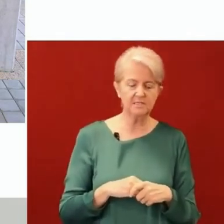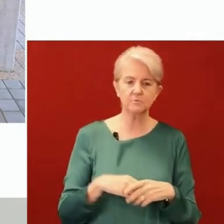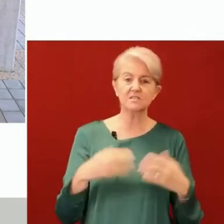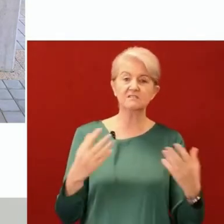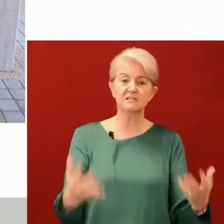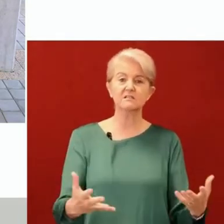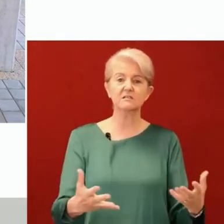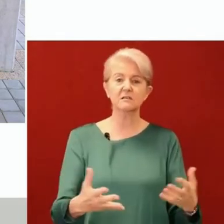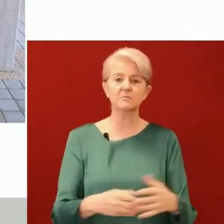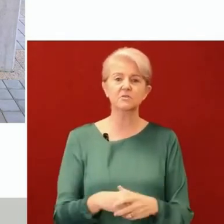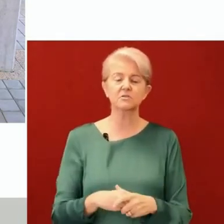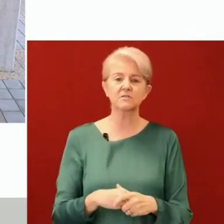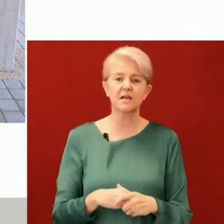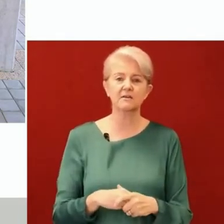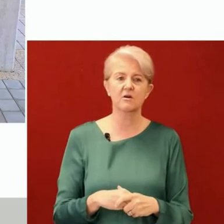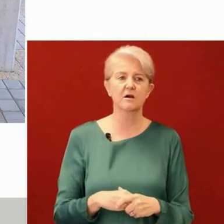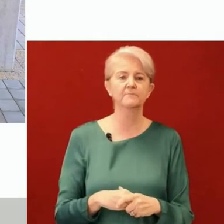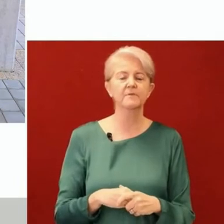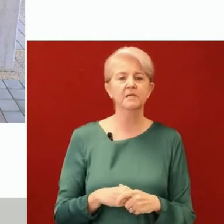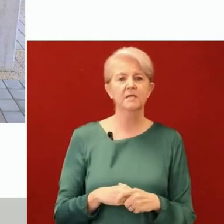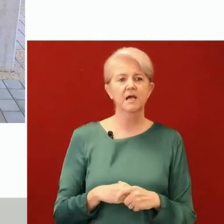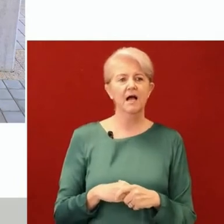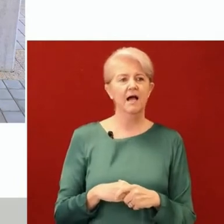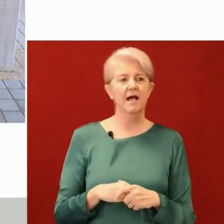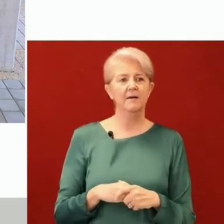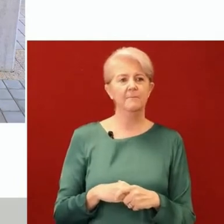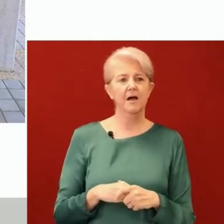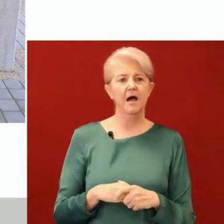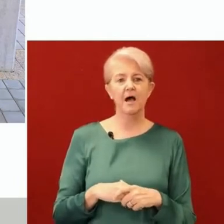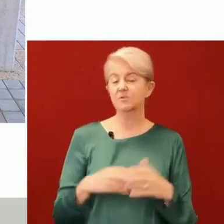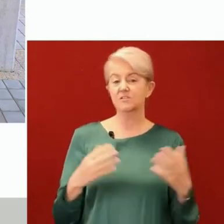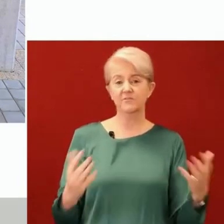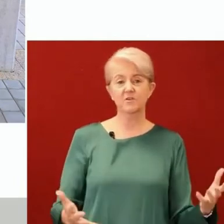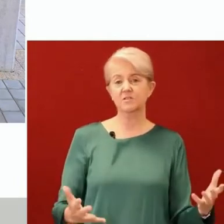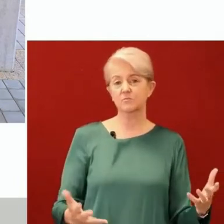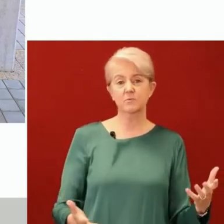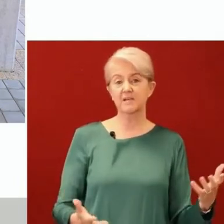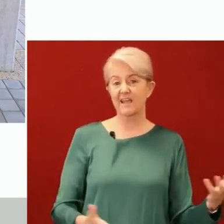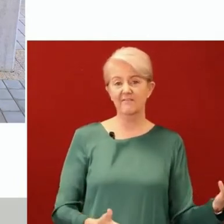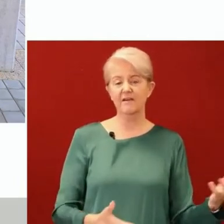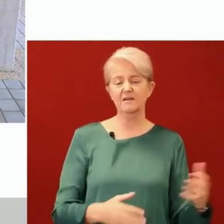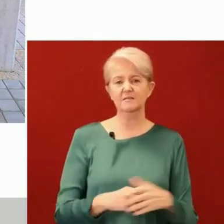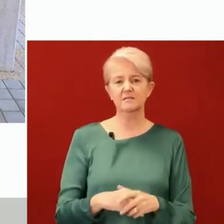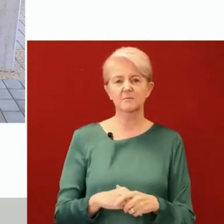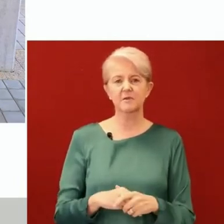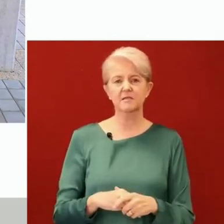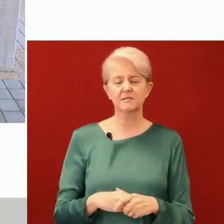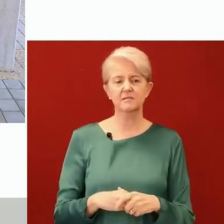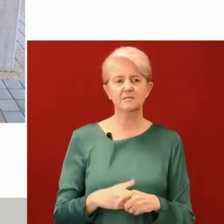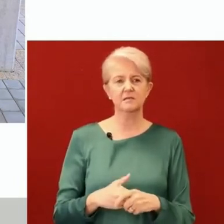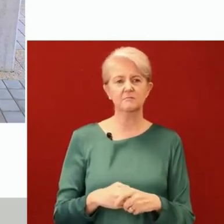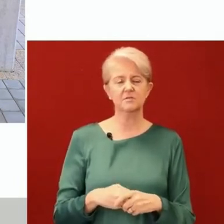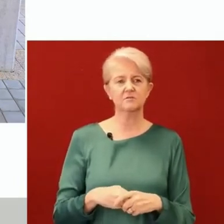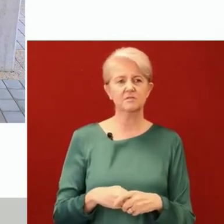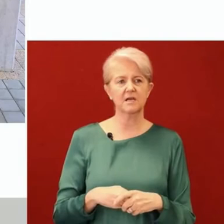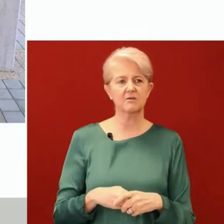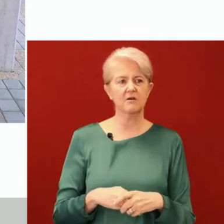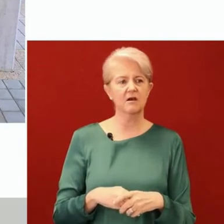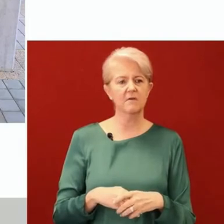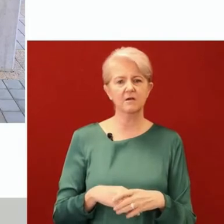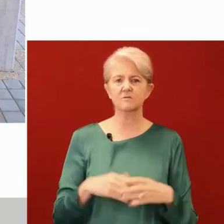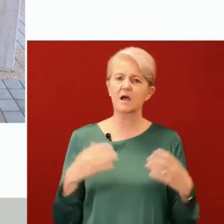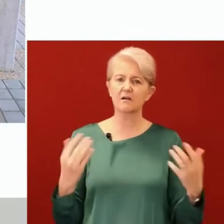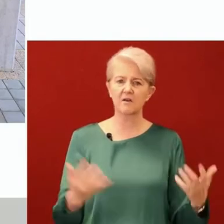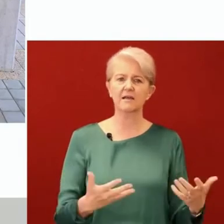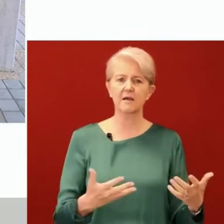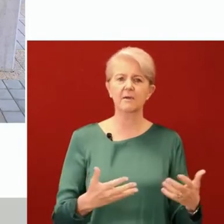in policing, was as the Assistant Commissioner of State Crime. I was the first woman ever to be the Assistant Commissioner of State